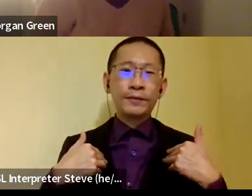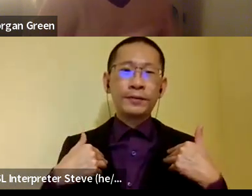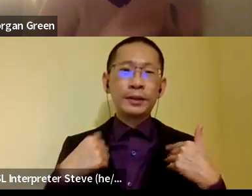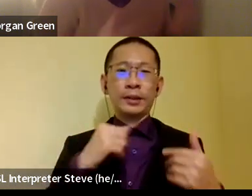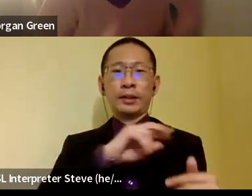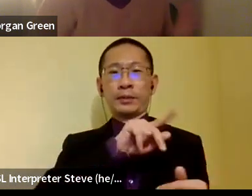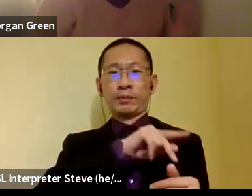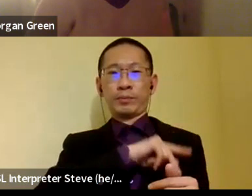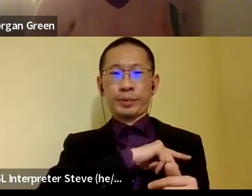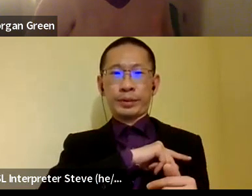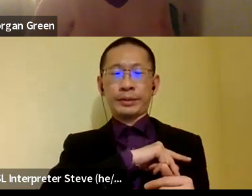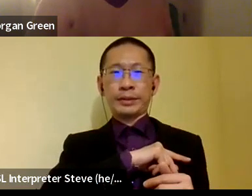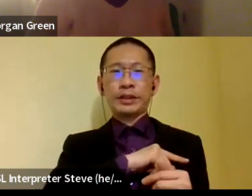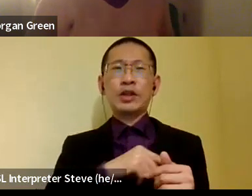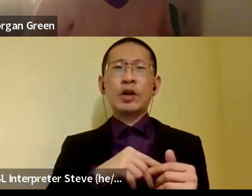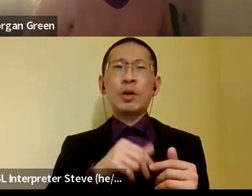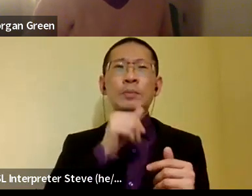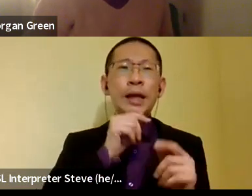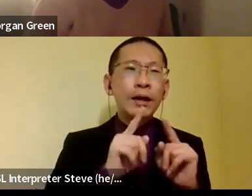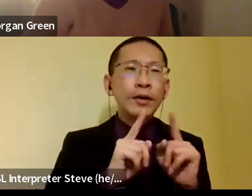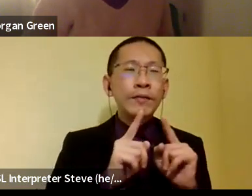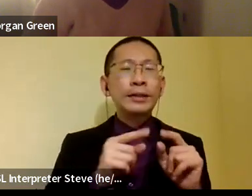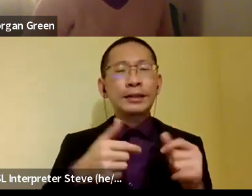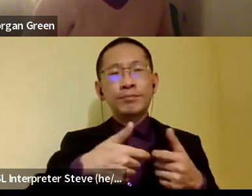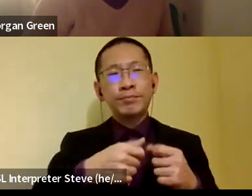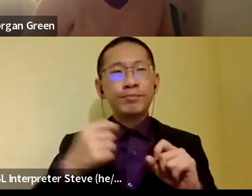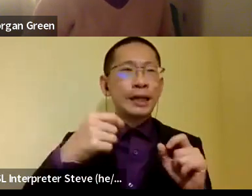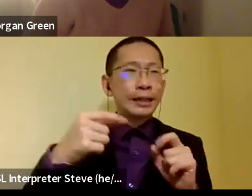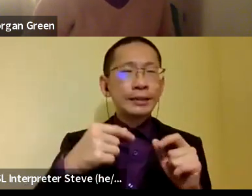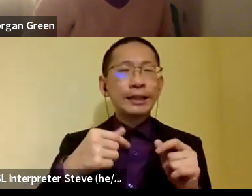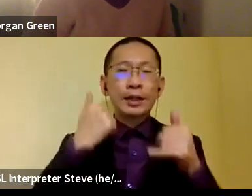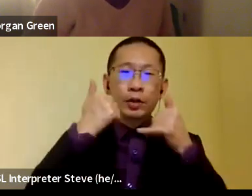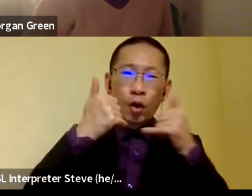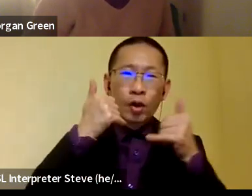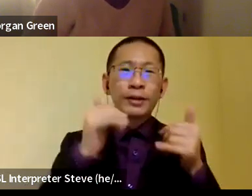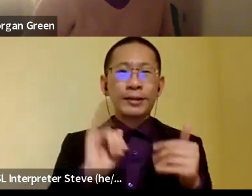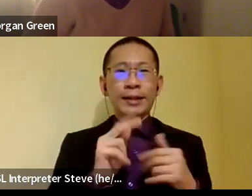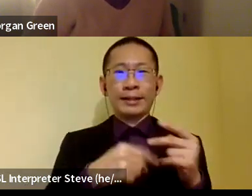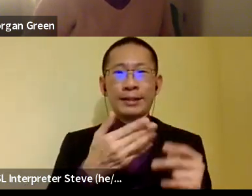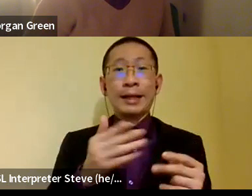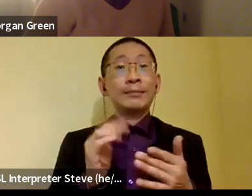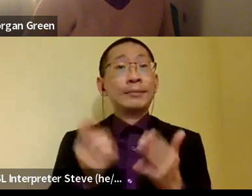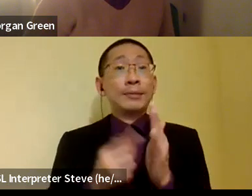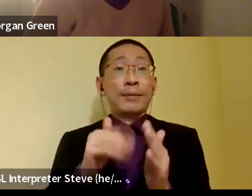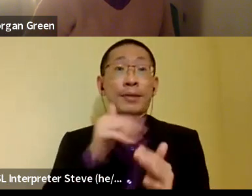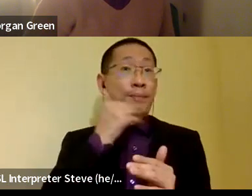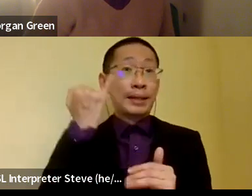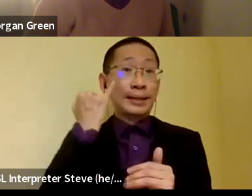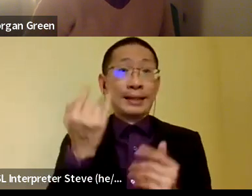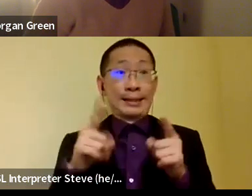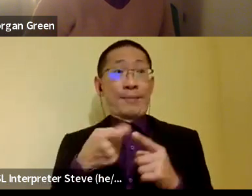personal side conversations, texting and calling and that kind of thing. And that's where some of the best ideas come